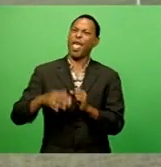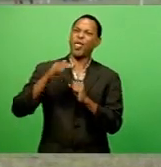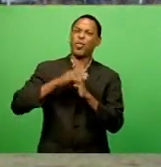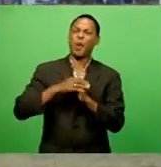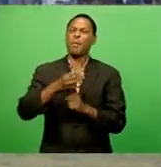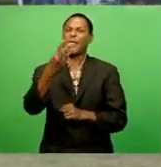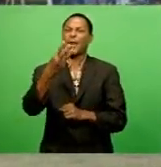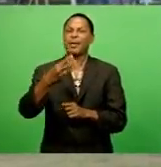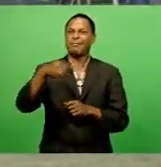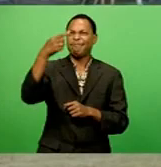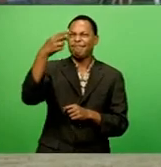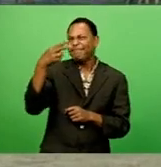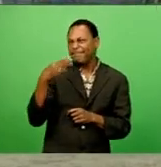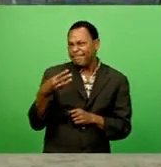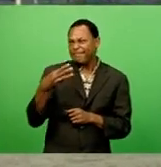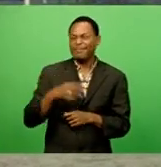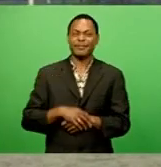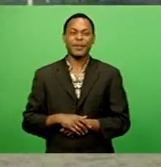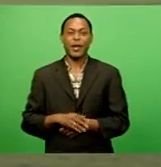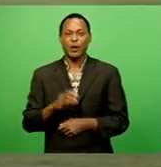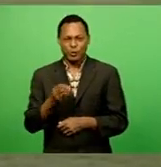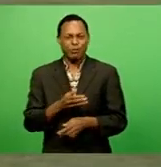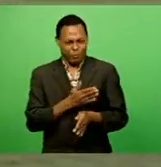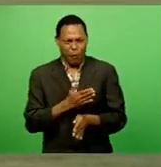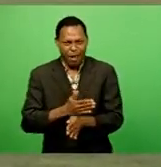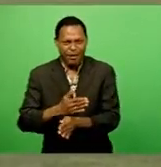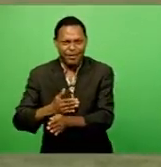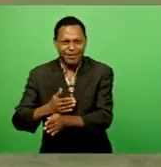league. So he's working towards that. Yeah.